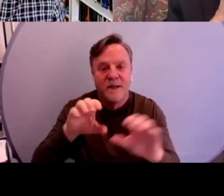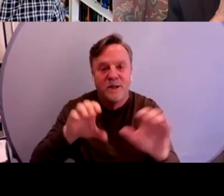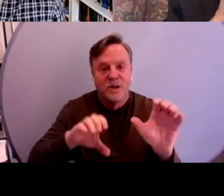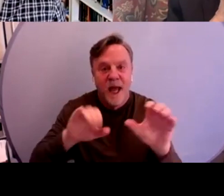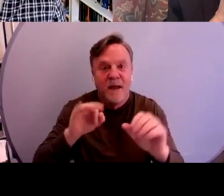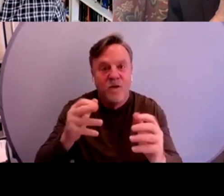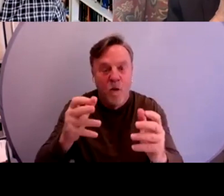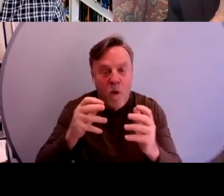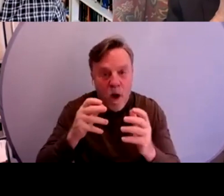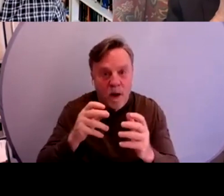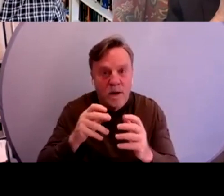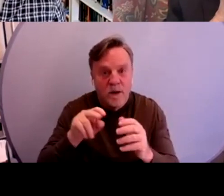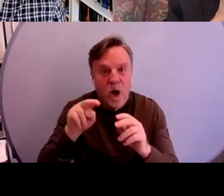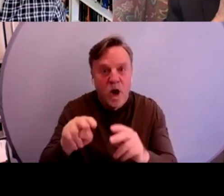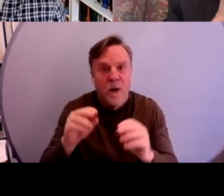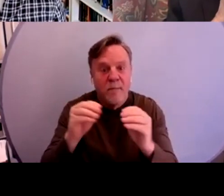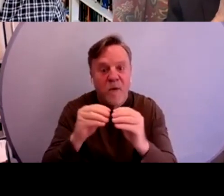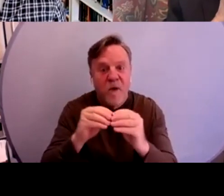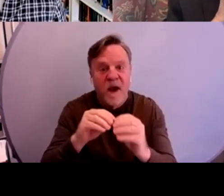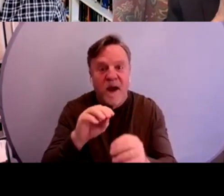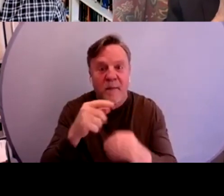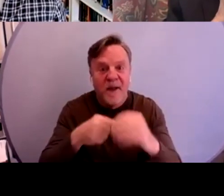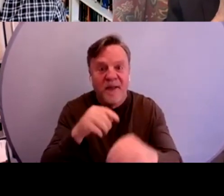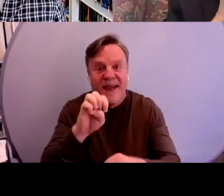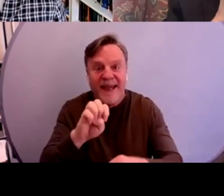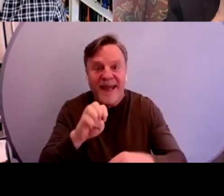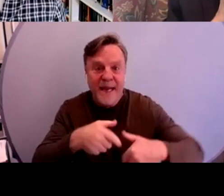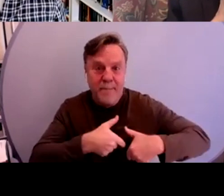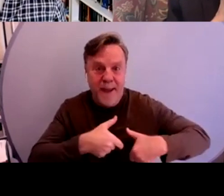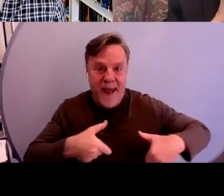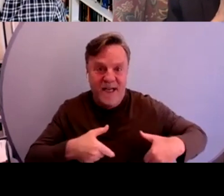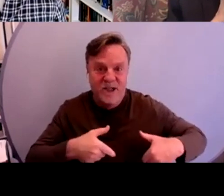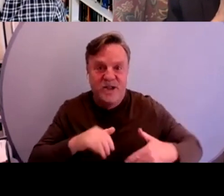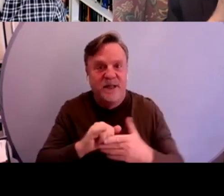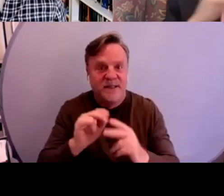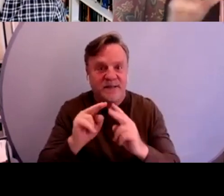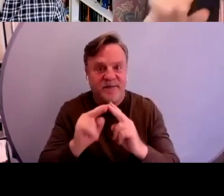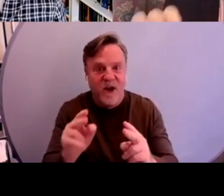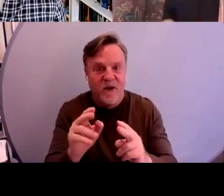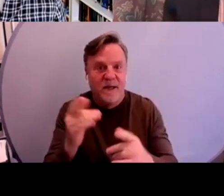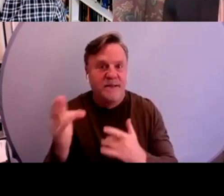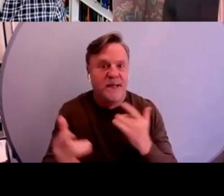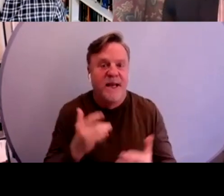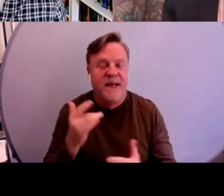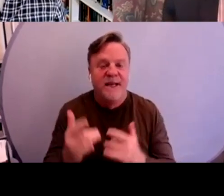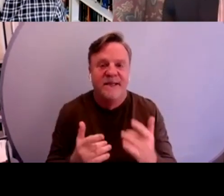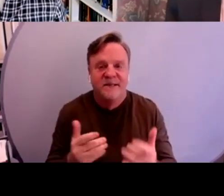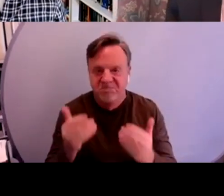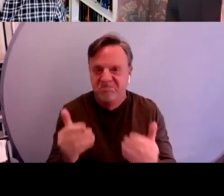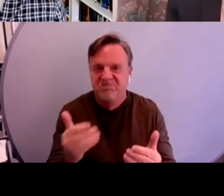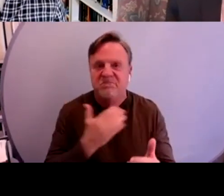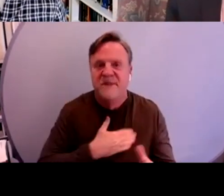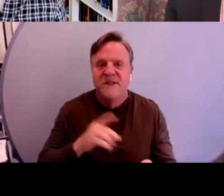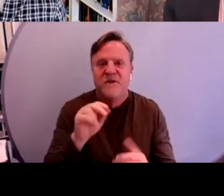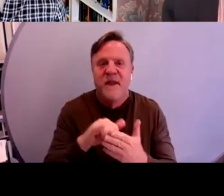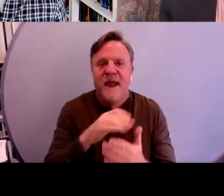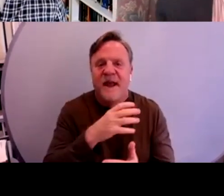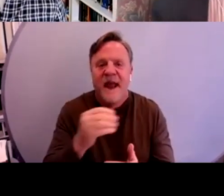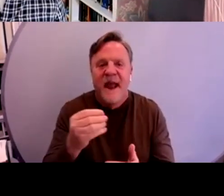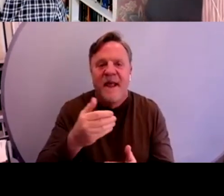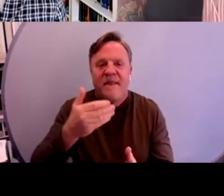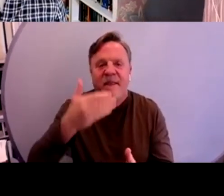further at the e-badge, which is very exciting, please do. And also the Frontline